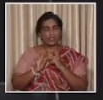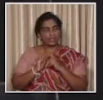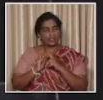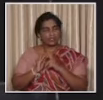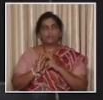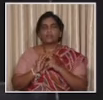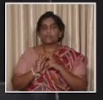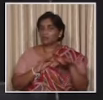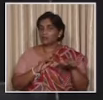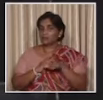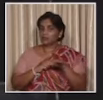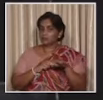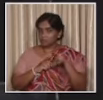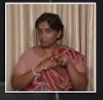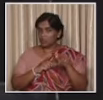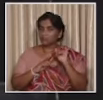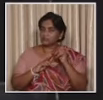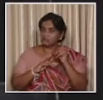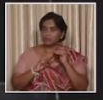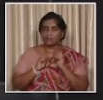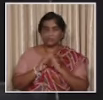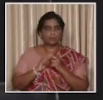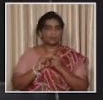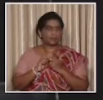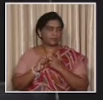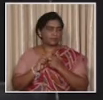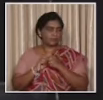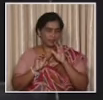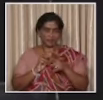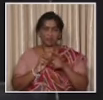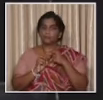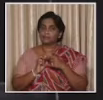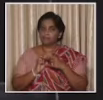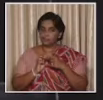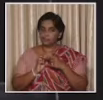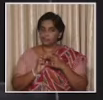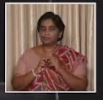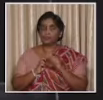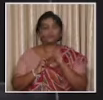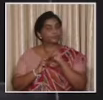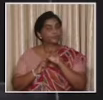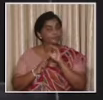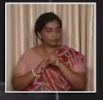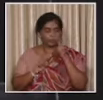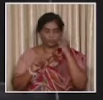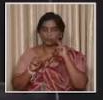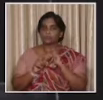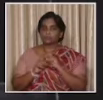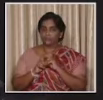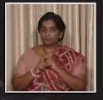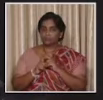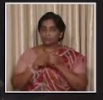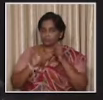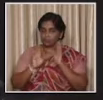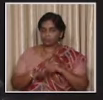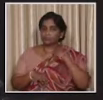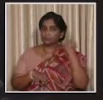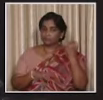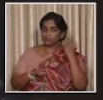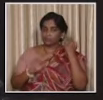controversial issues, I will be including it in my statement at the end of my speech. Thank you. Thank you. Honorable C.V.